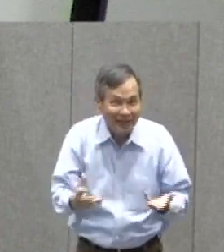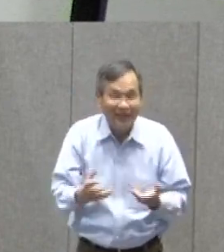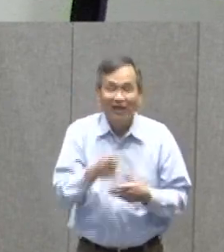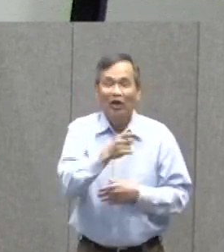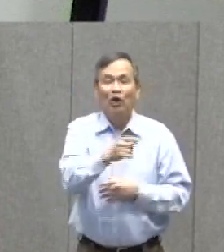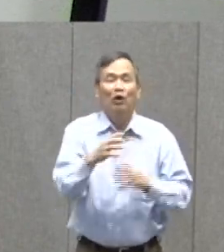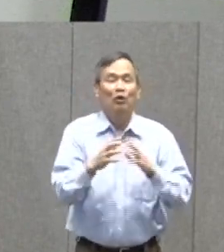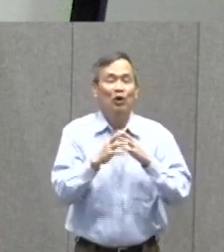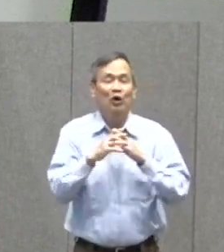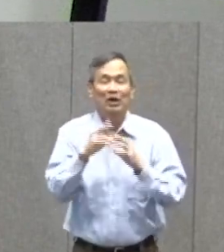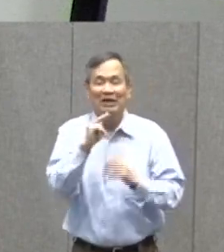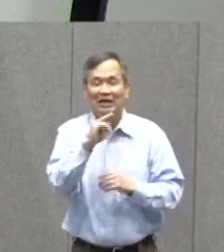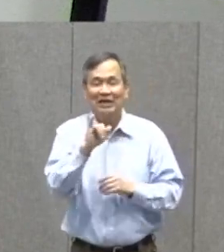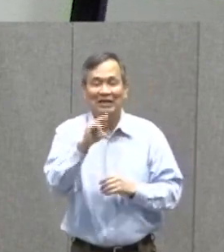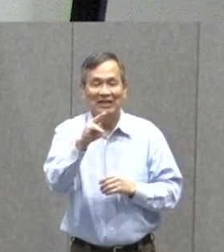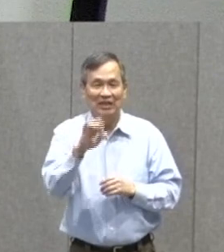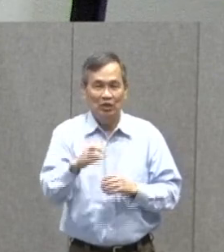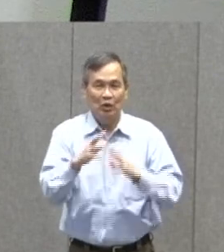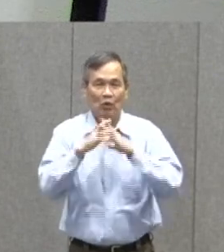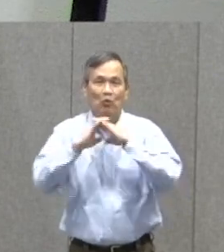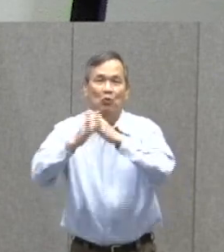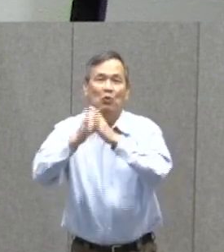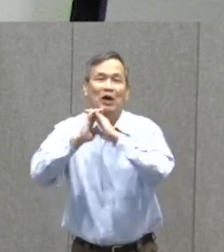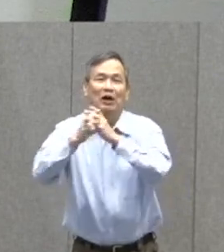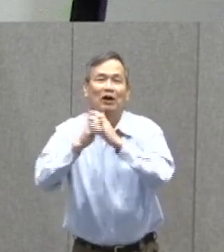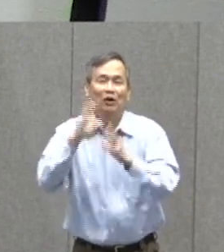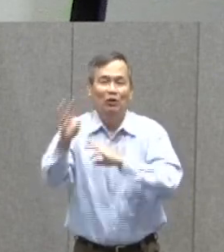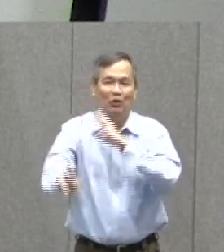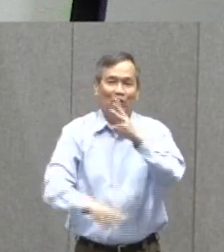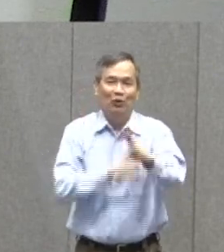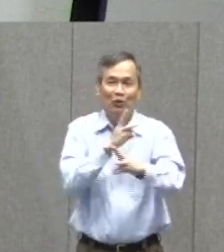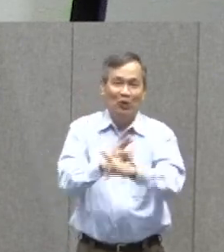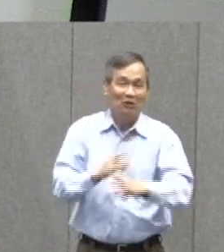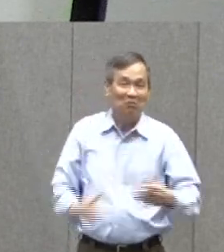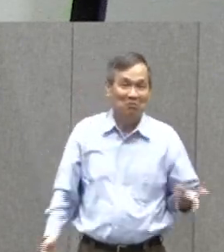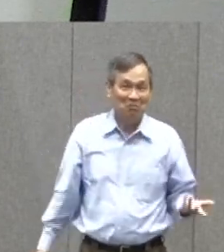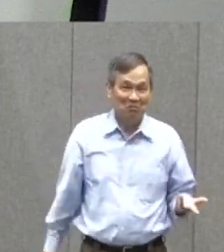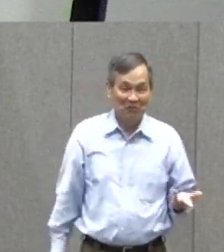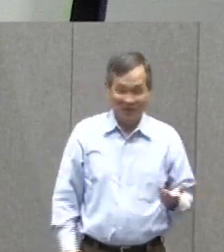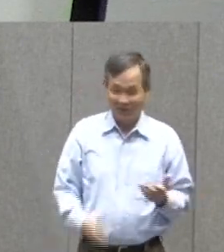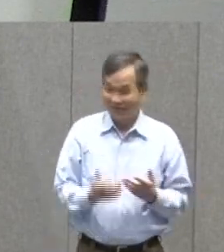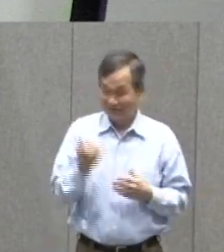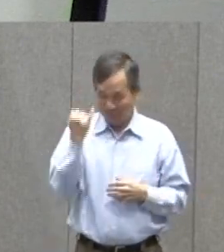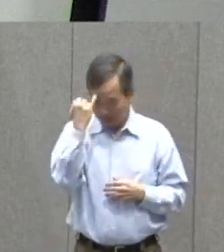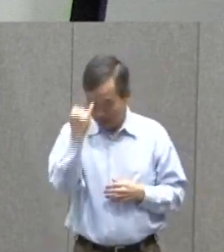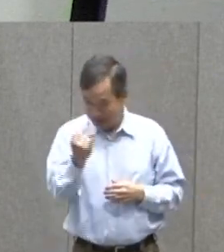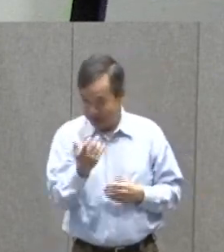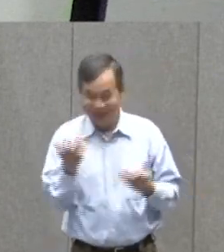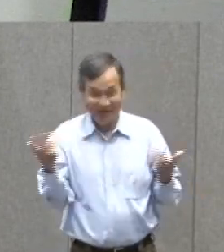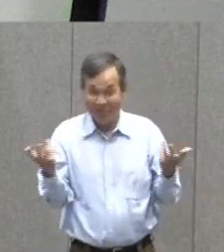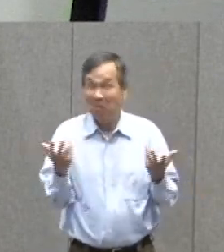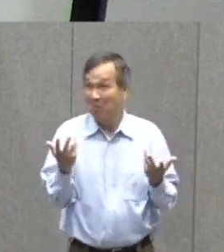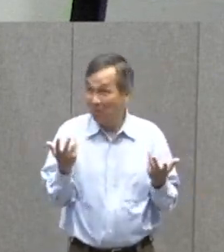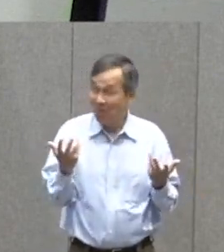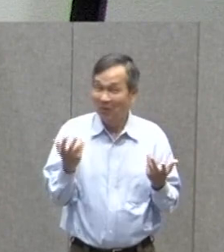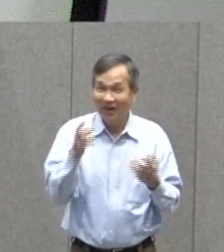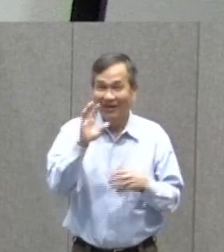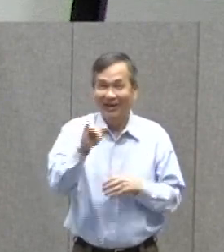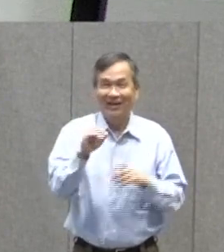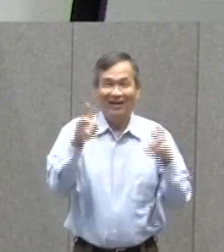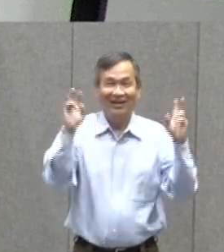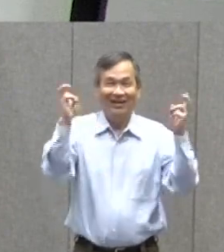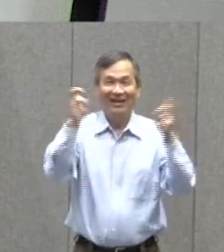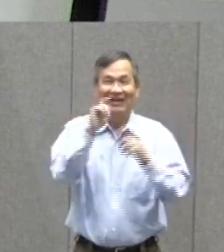boy. So Niño Wrestles the World. And I can imagine what that's about. The title